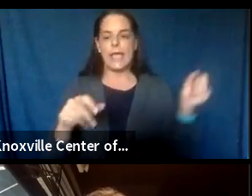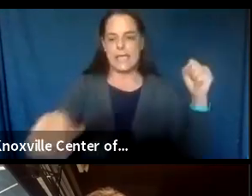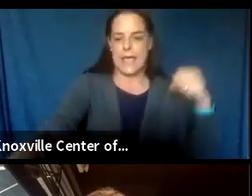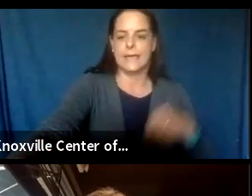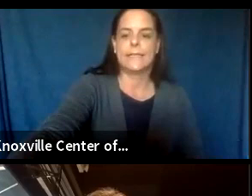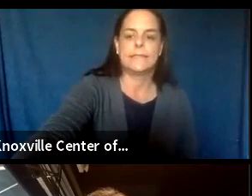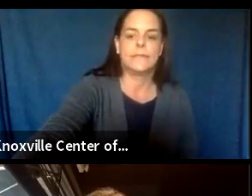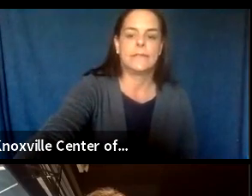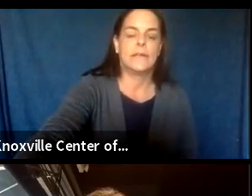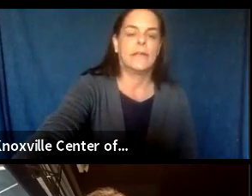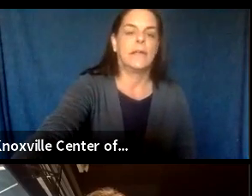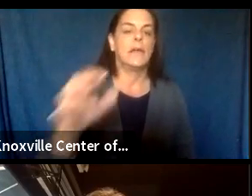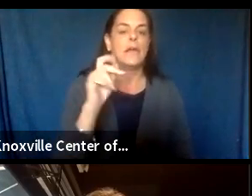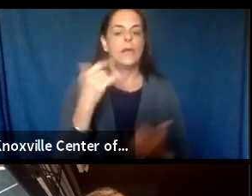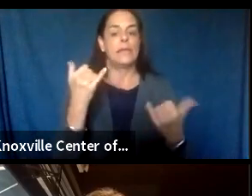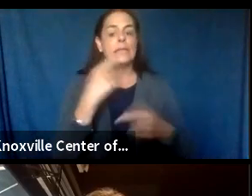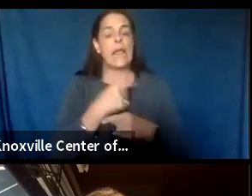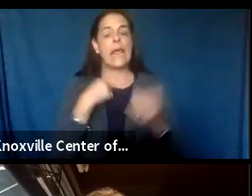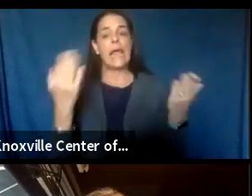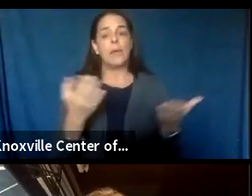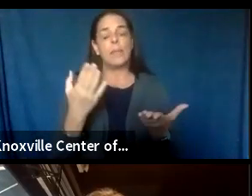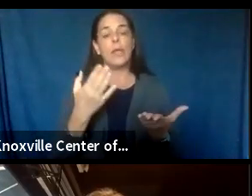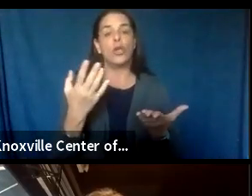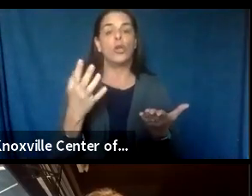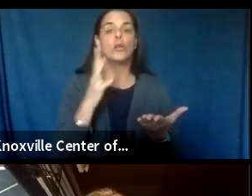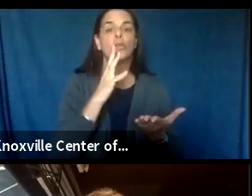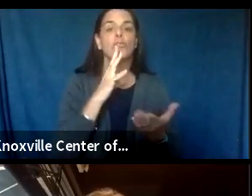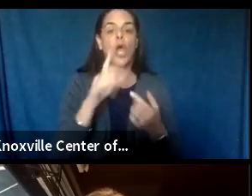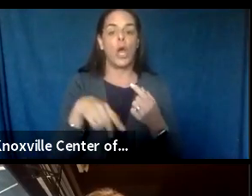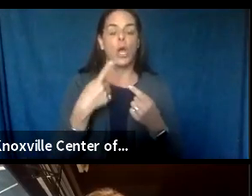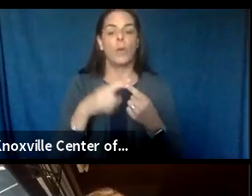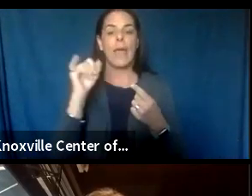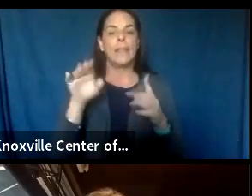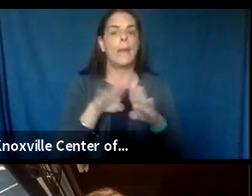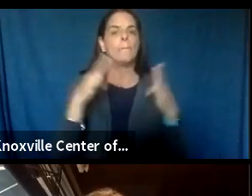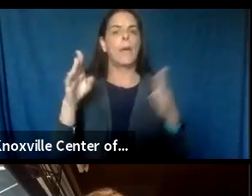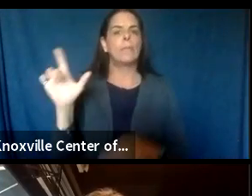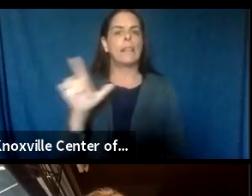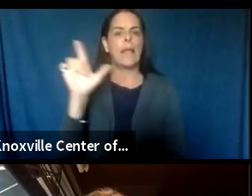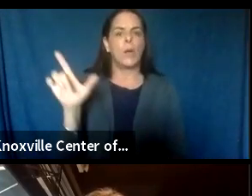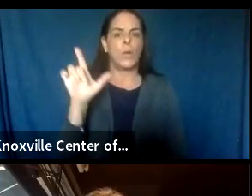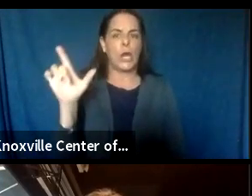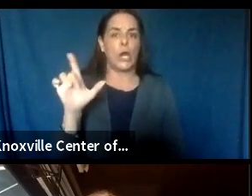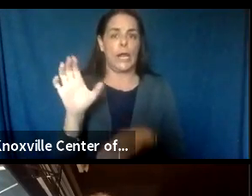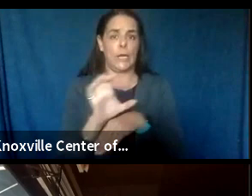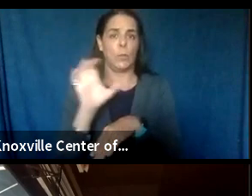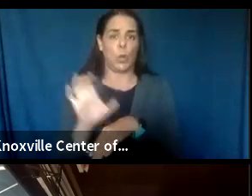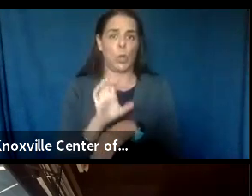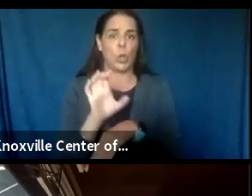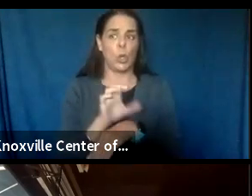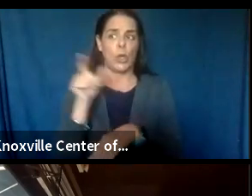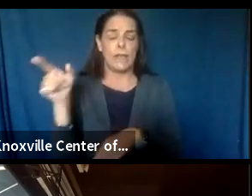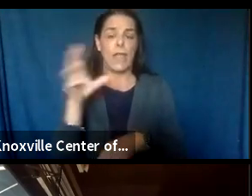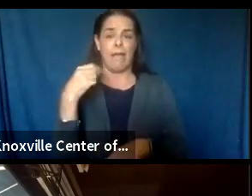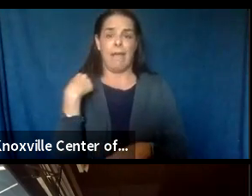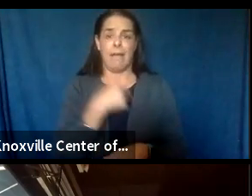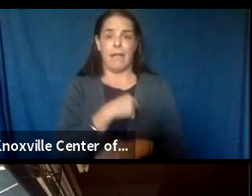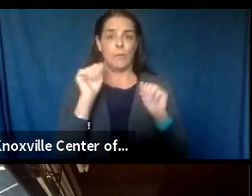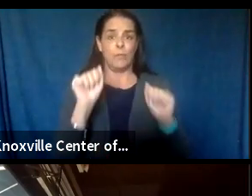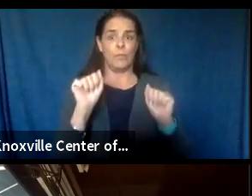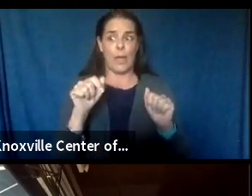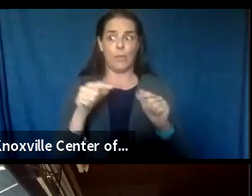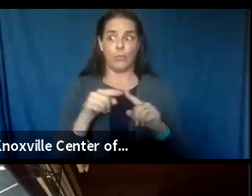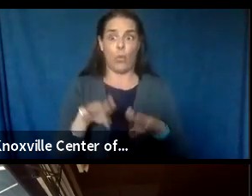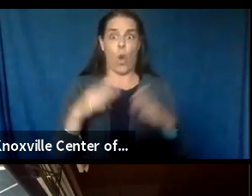right. I'm here today to talk about the public library computers and us being able to get some of